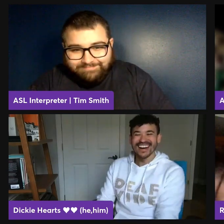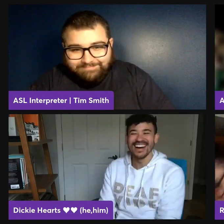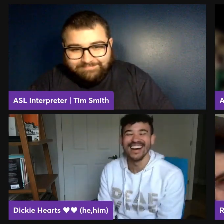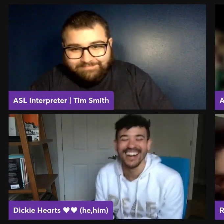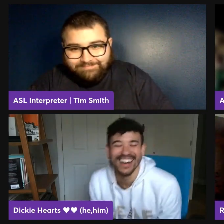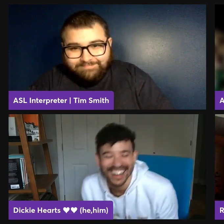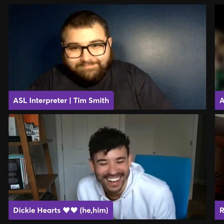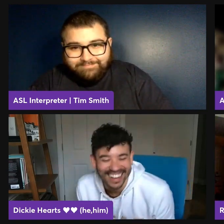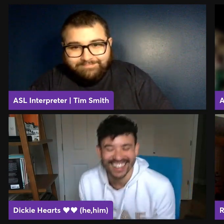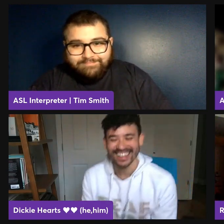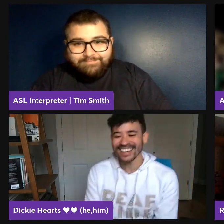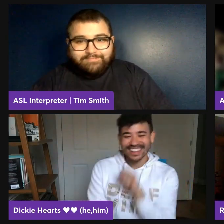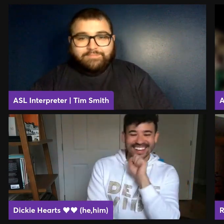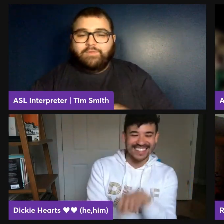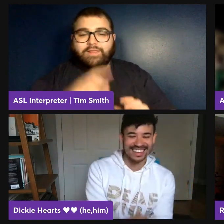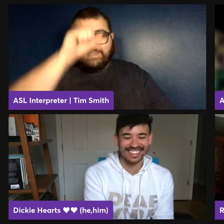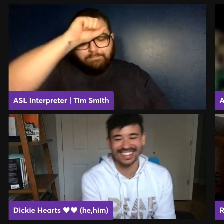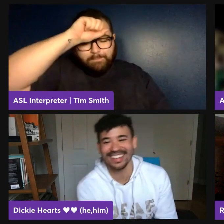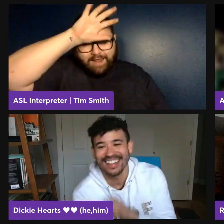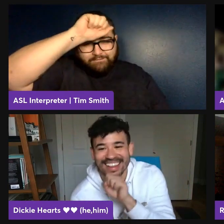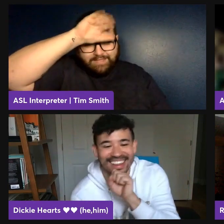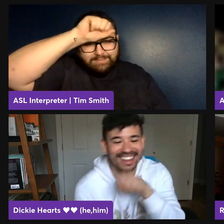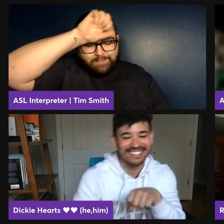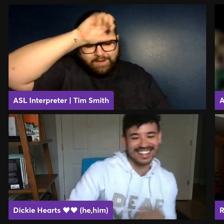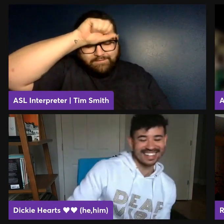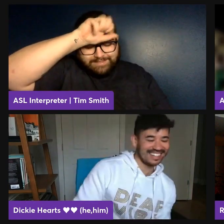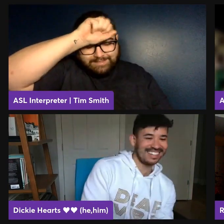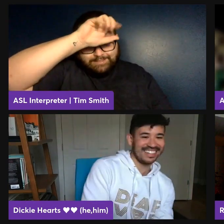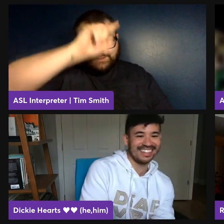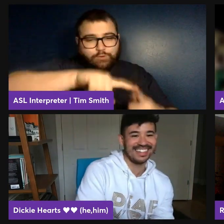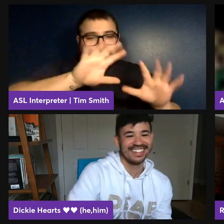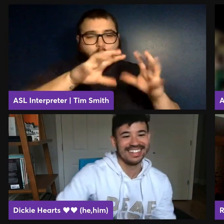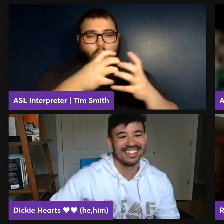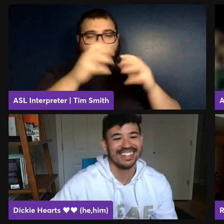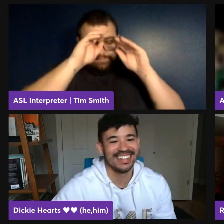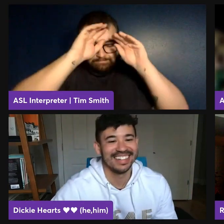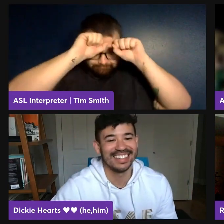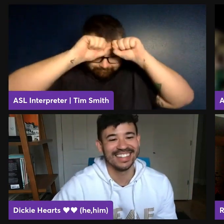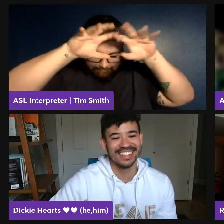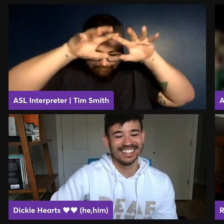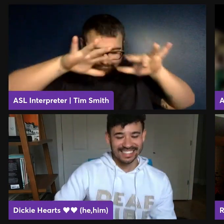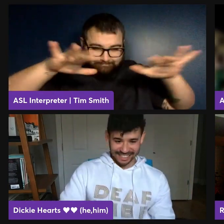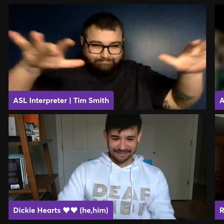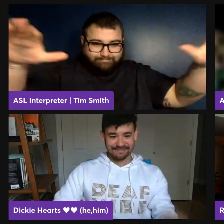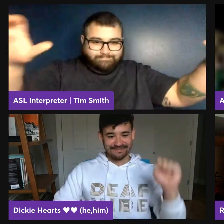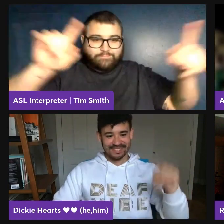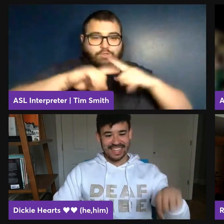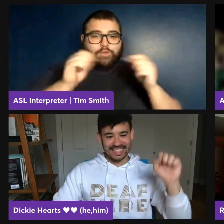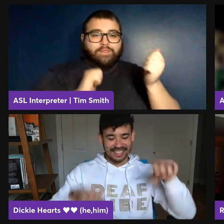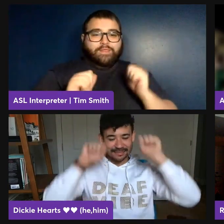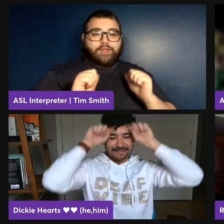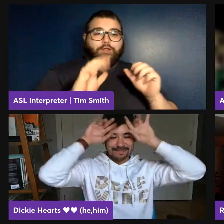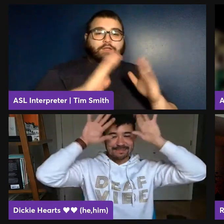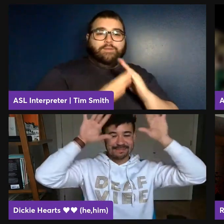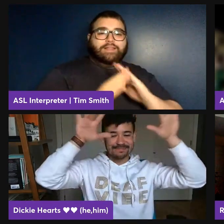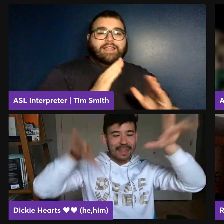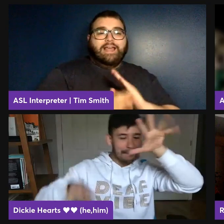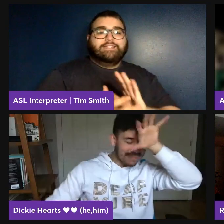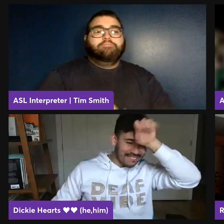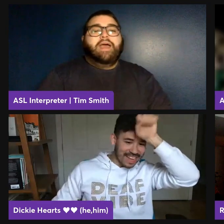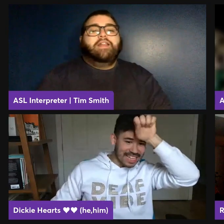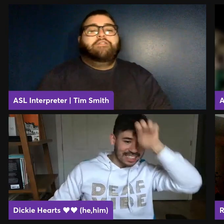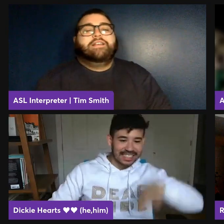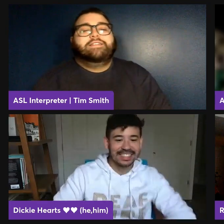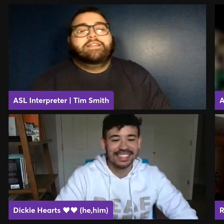Somehow we're going to manifest all of this to the world. We're putting it out there to our theater community, to our TV community.